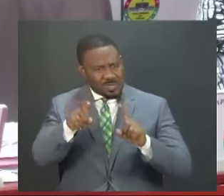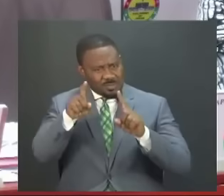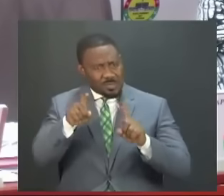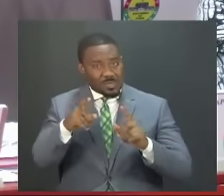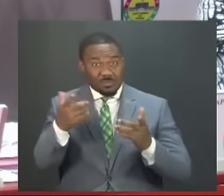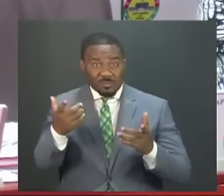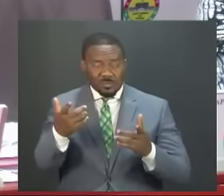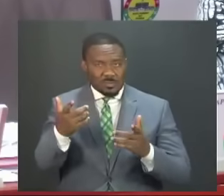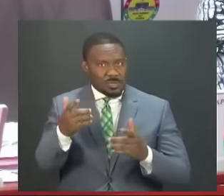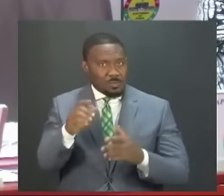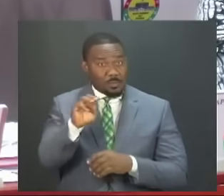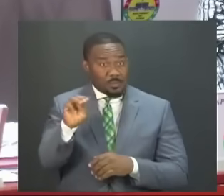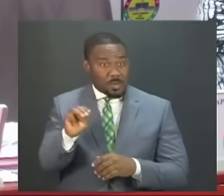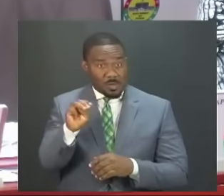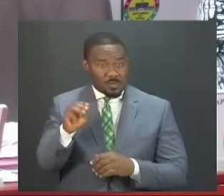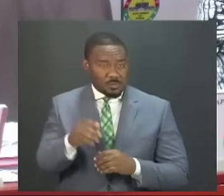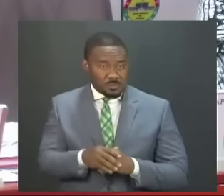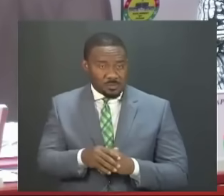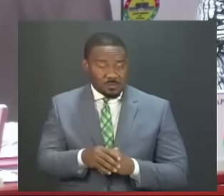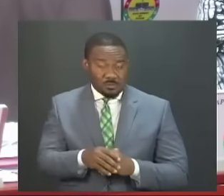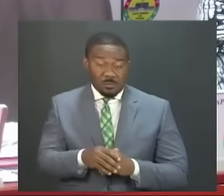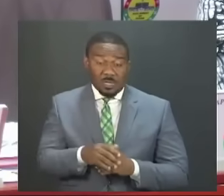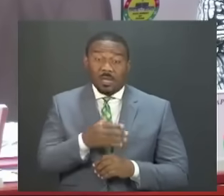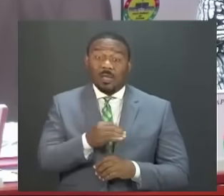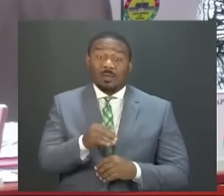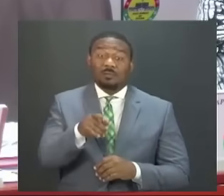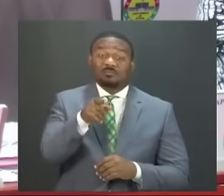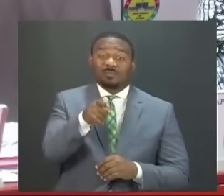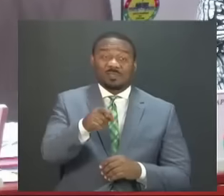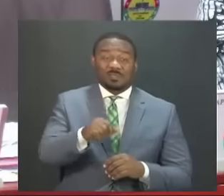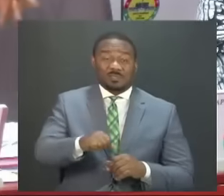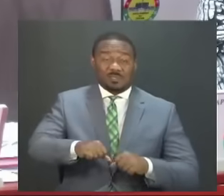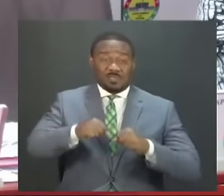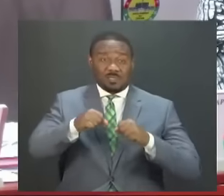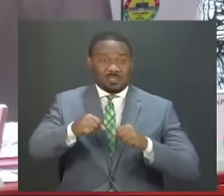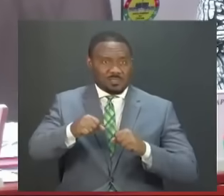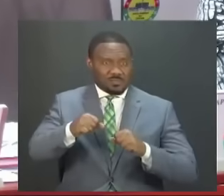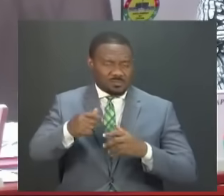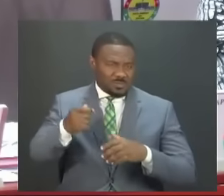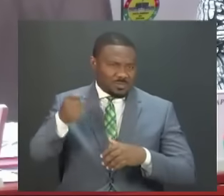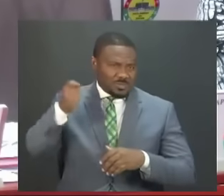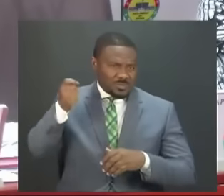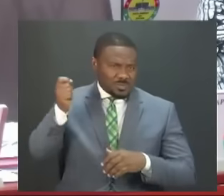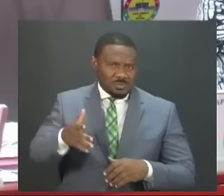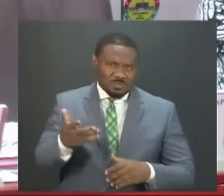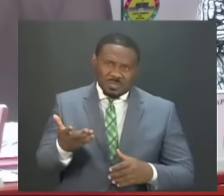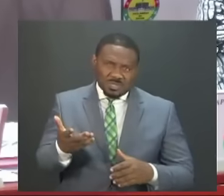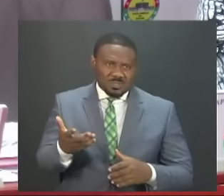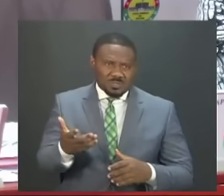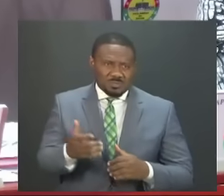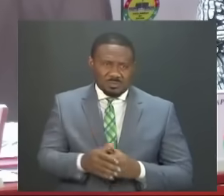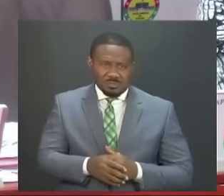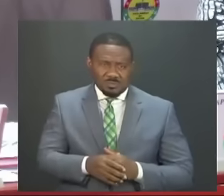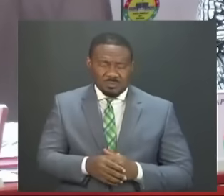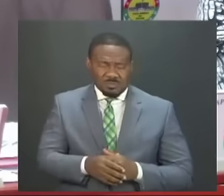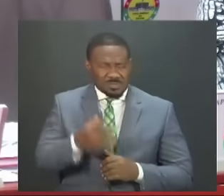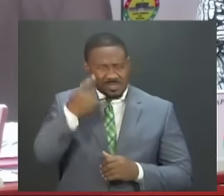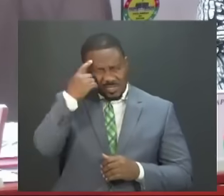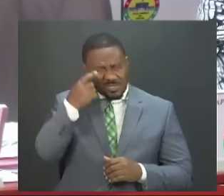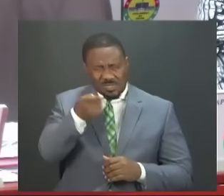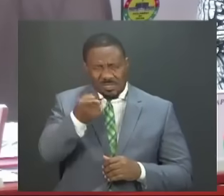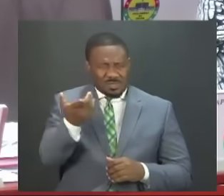And the chief whip attempted to arrogate the full powers of this House to himself, as if we are